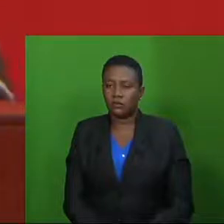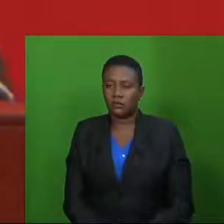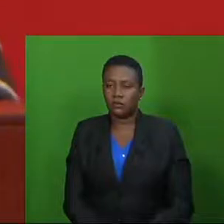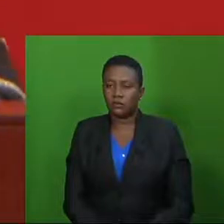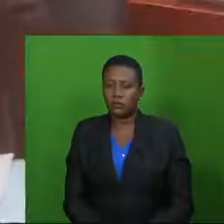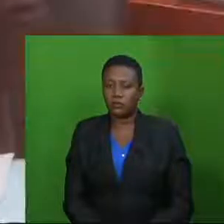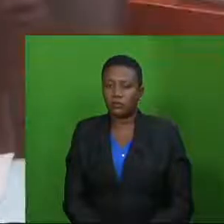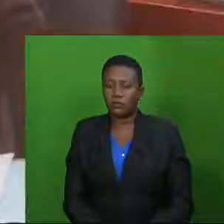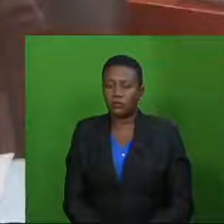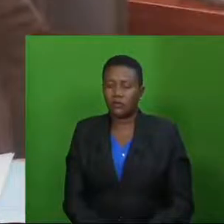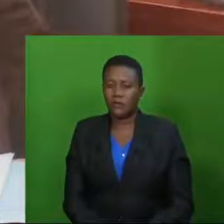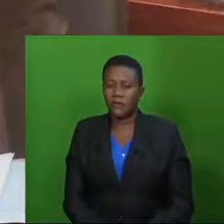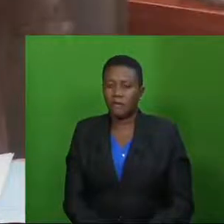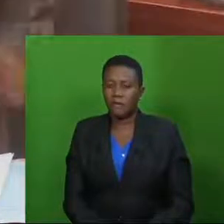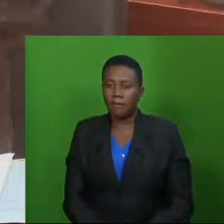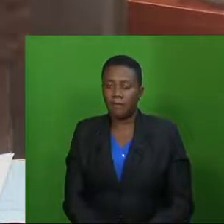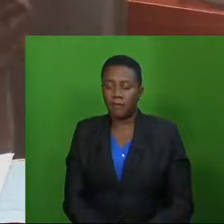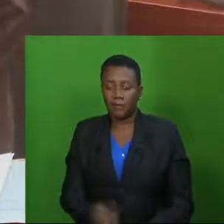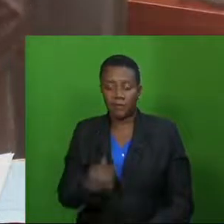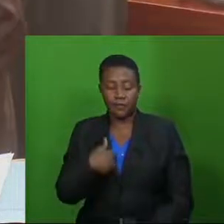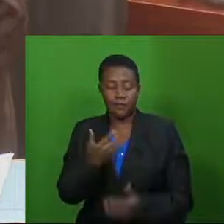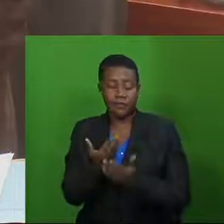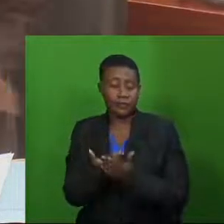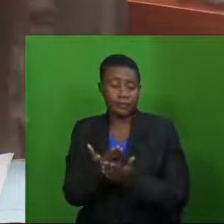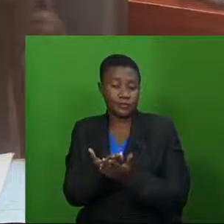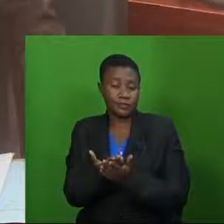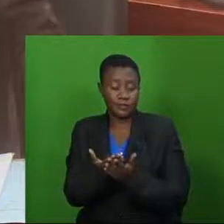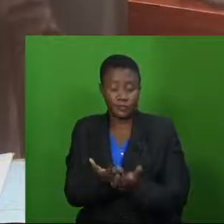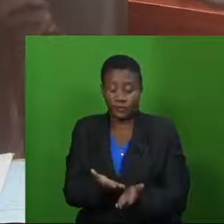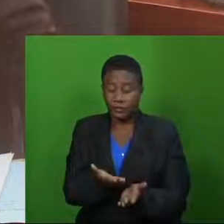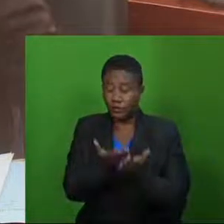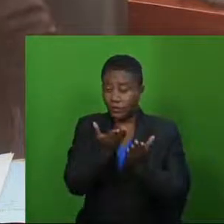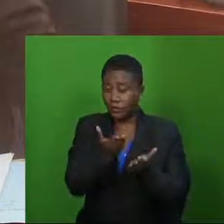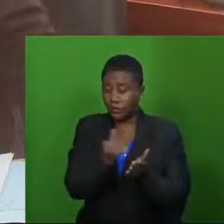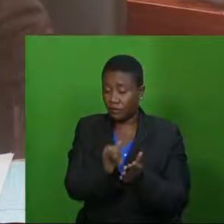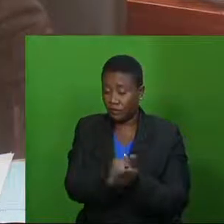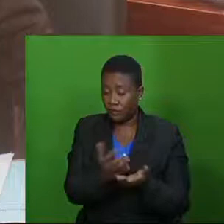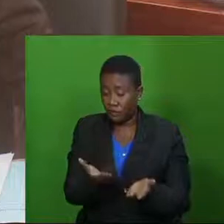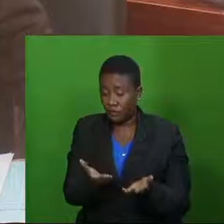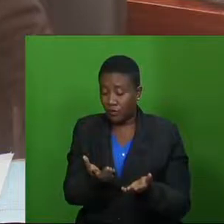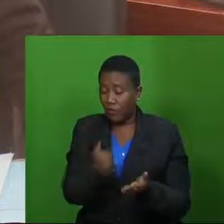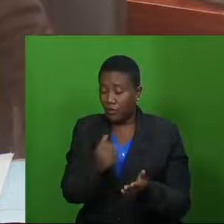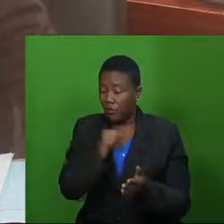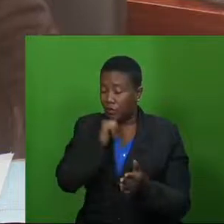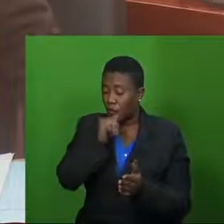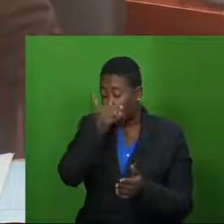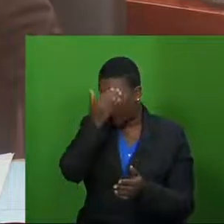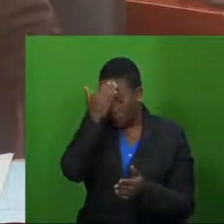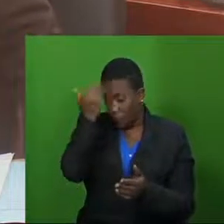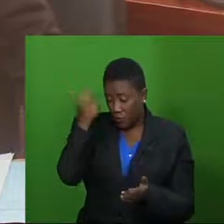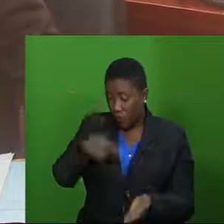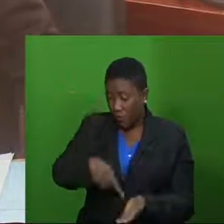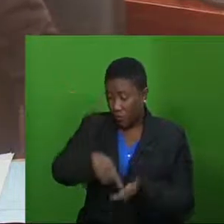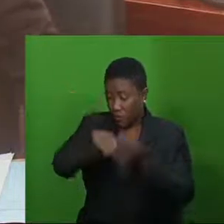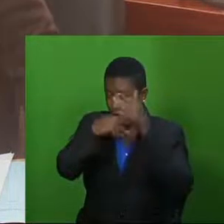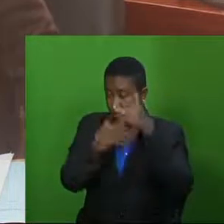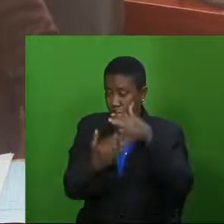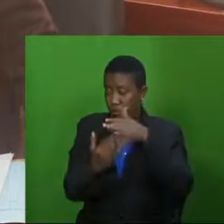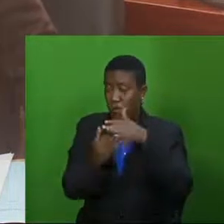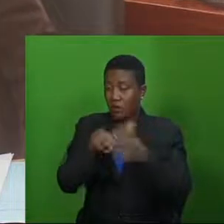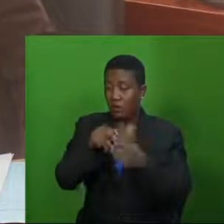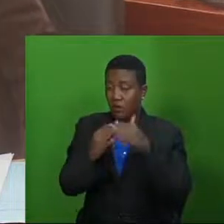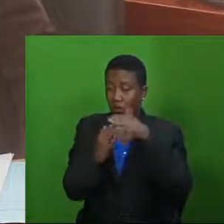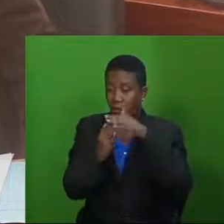Speaker, I beg to move that notwithstanding the provisions of Standing Order 80 sub